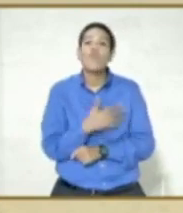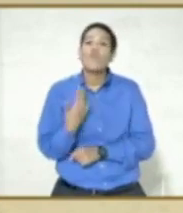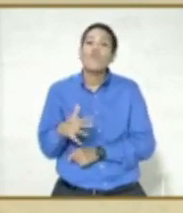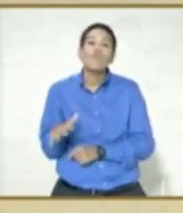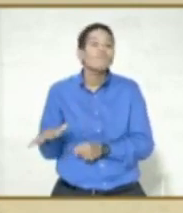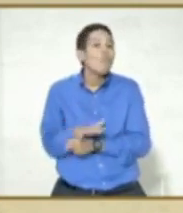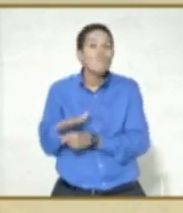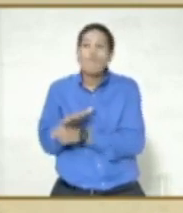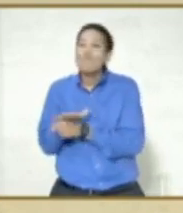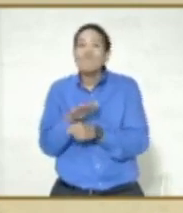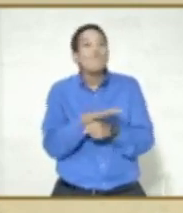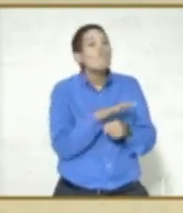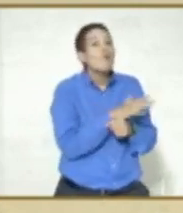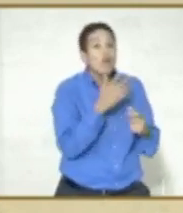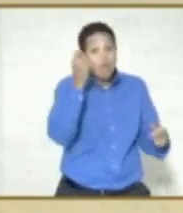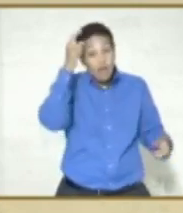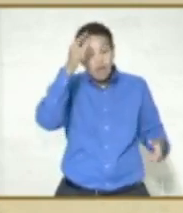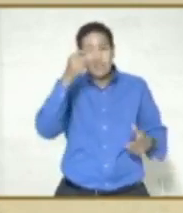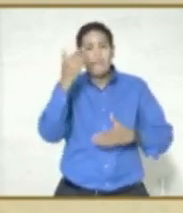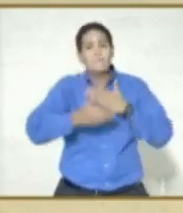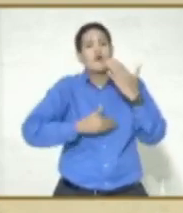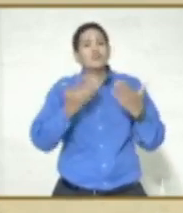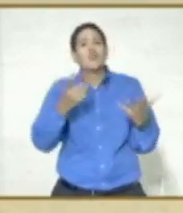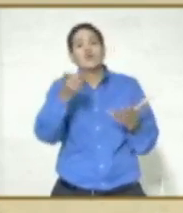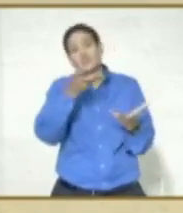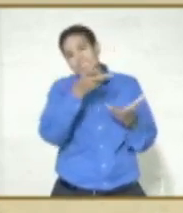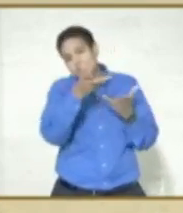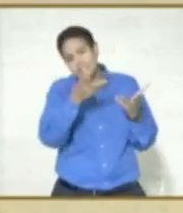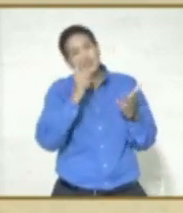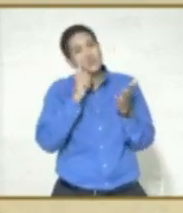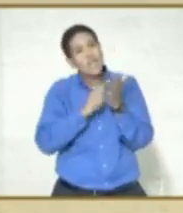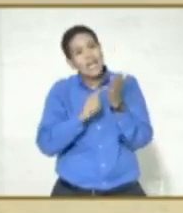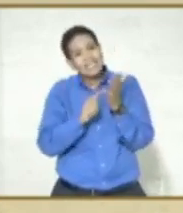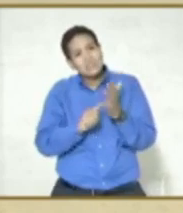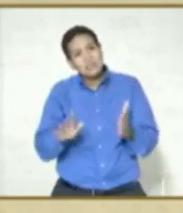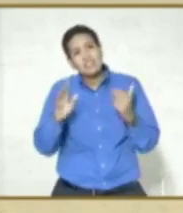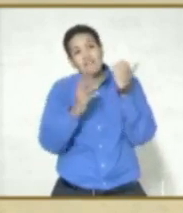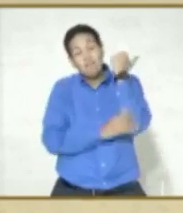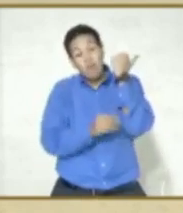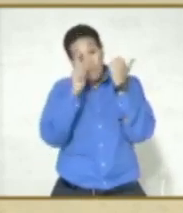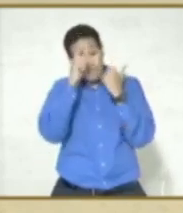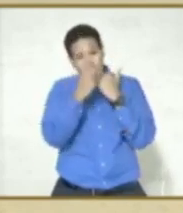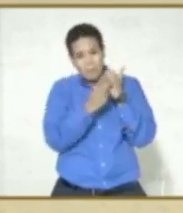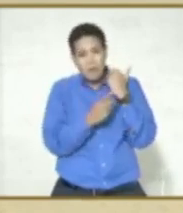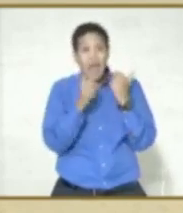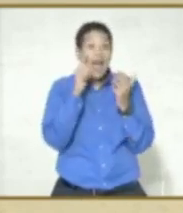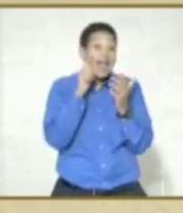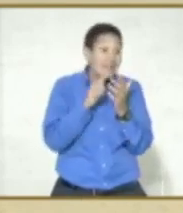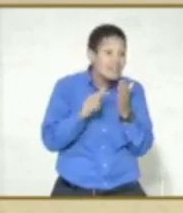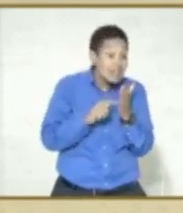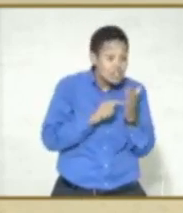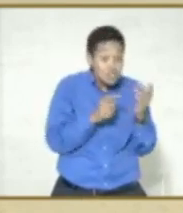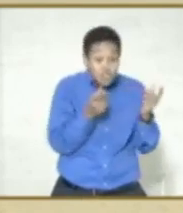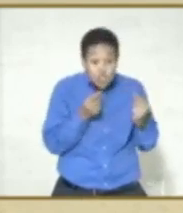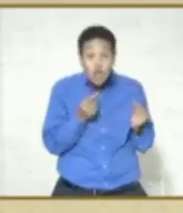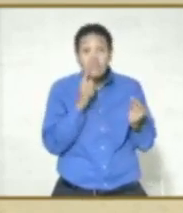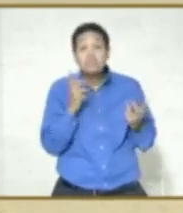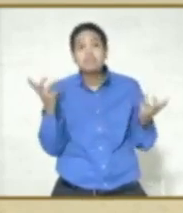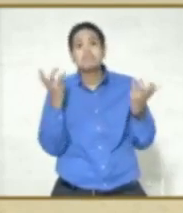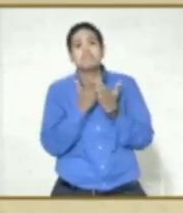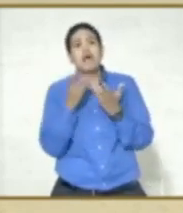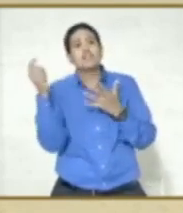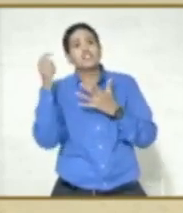the process is you speak to the inspector for the parish, an investigation is done. If you meet the criteria